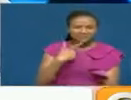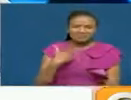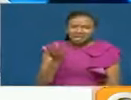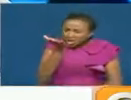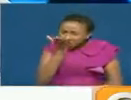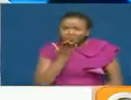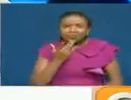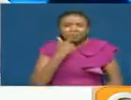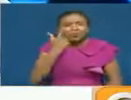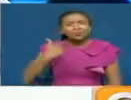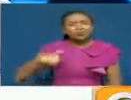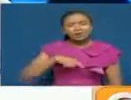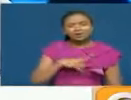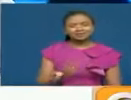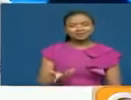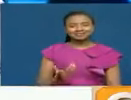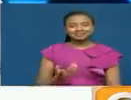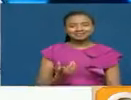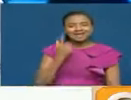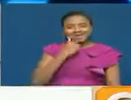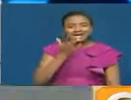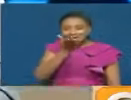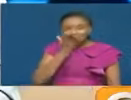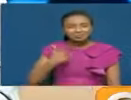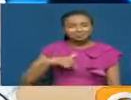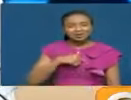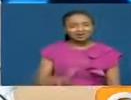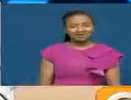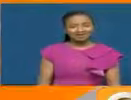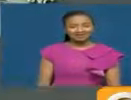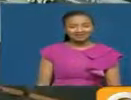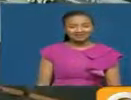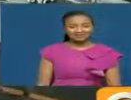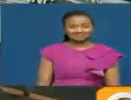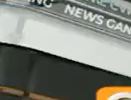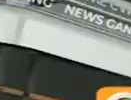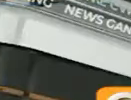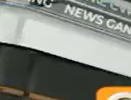us, fellow Kenyans? That is my angle for the week.